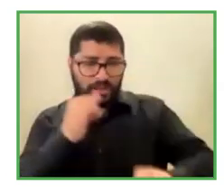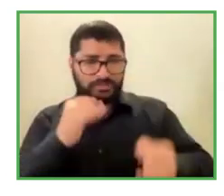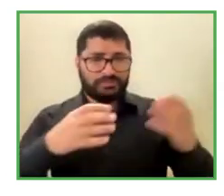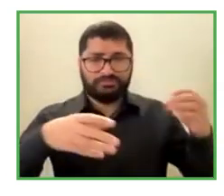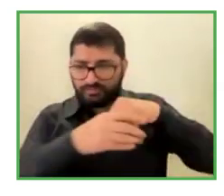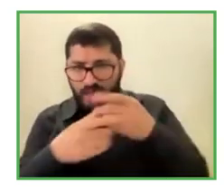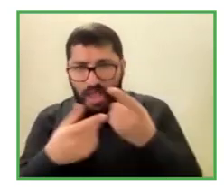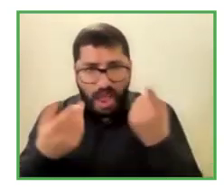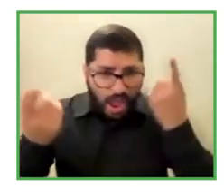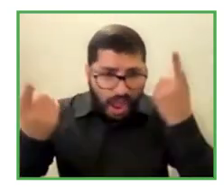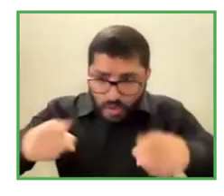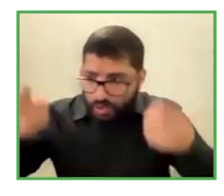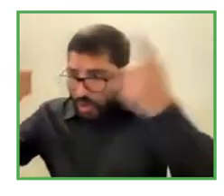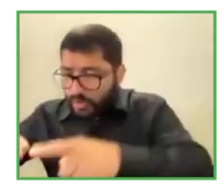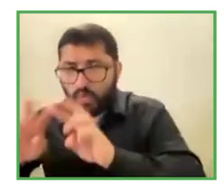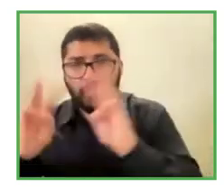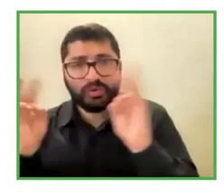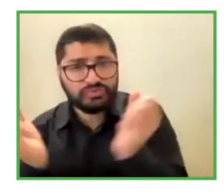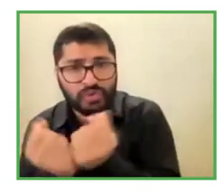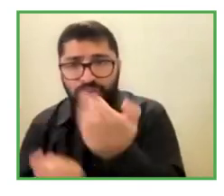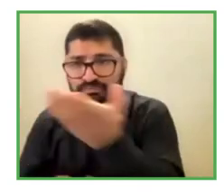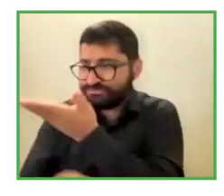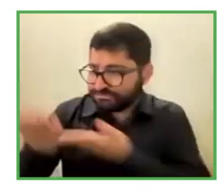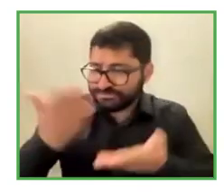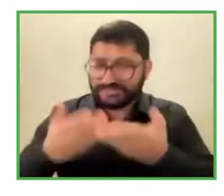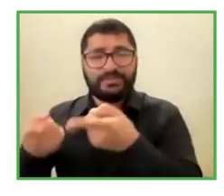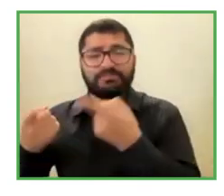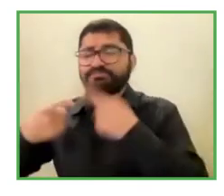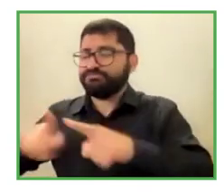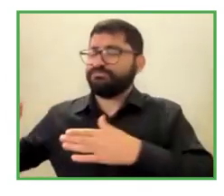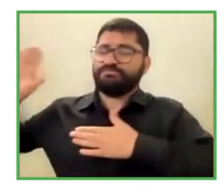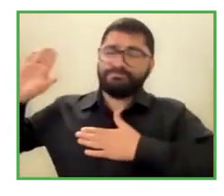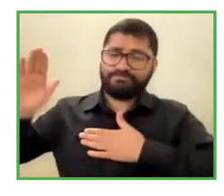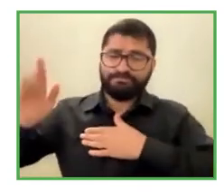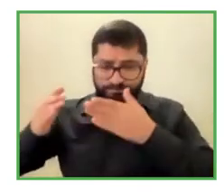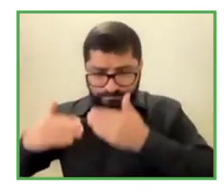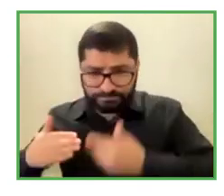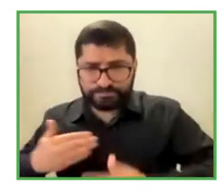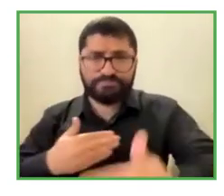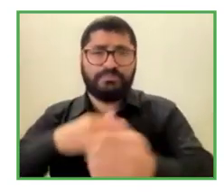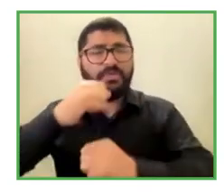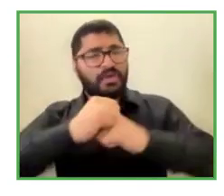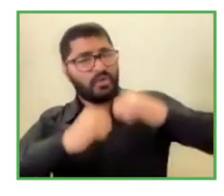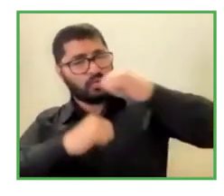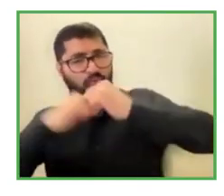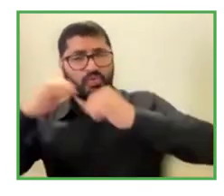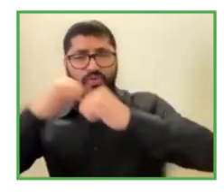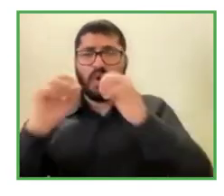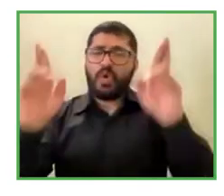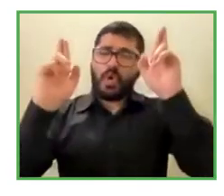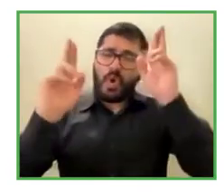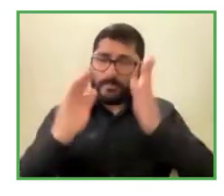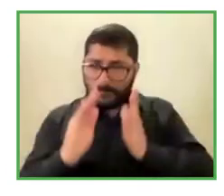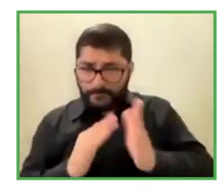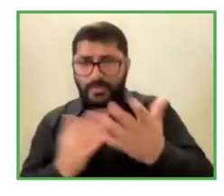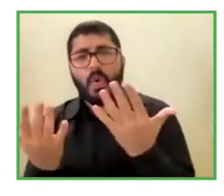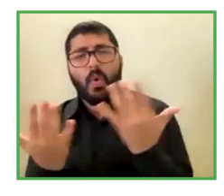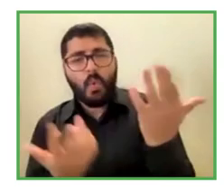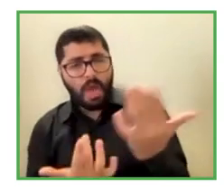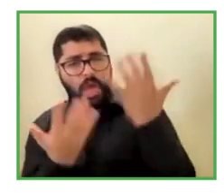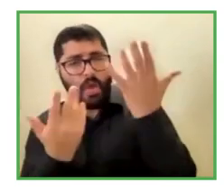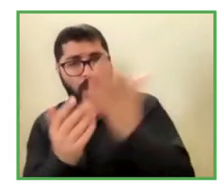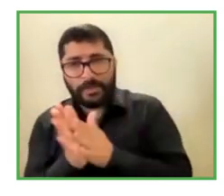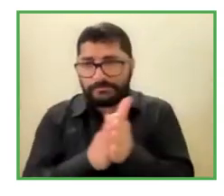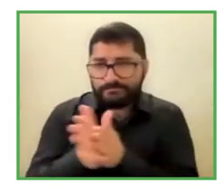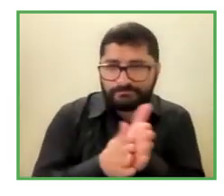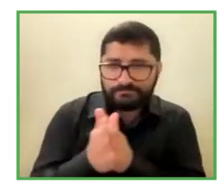Pacto de Productividad, we have a coordinating role in the process, and we are eager to help